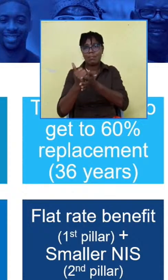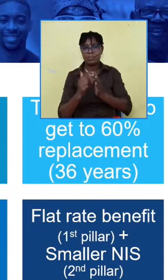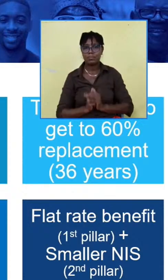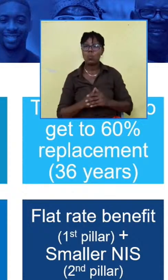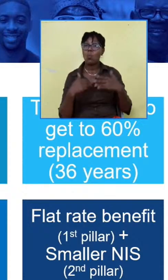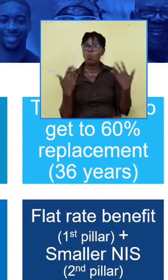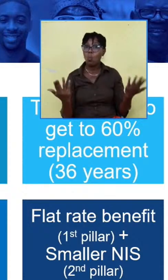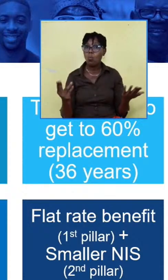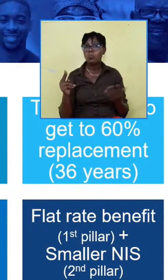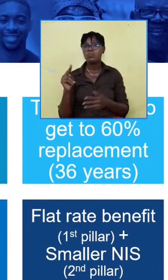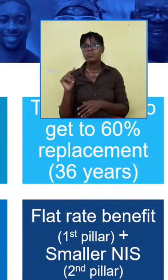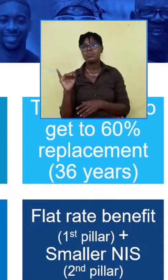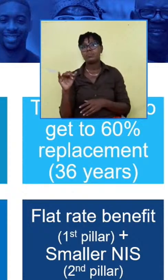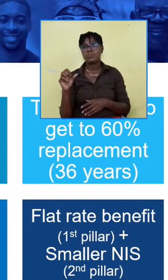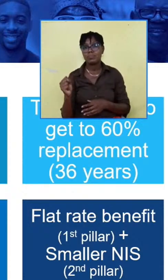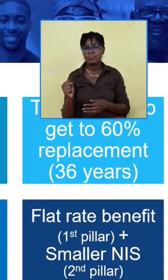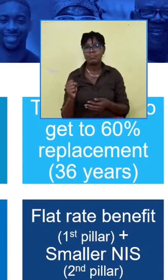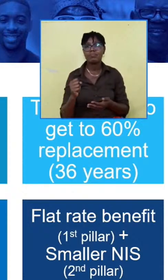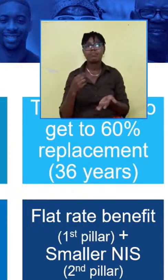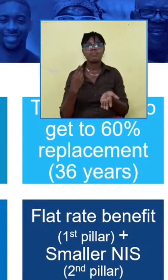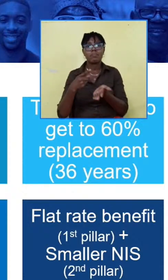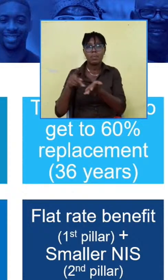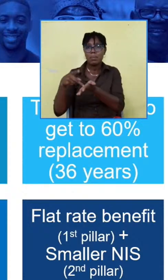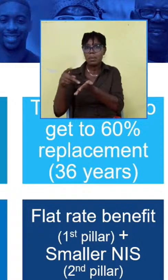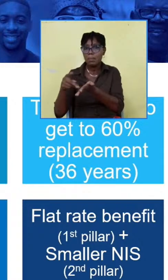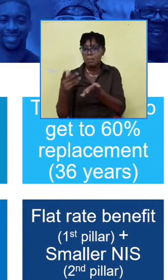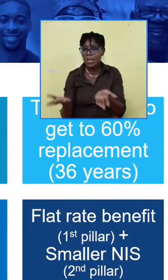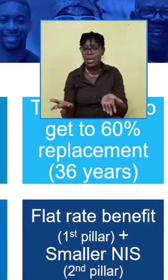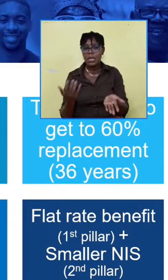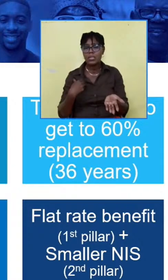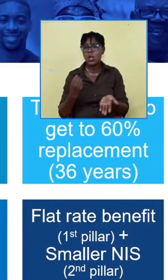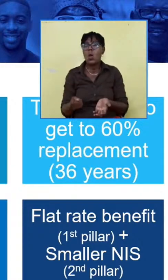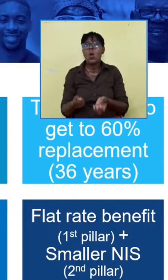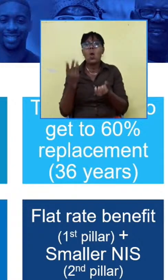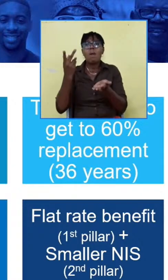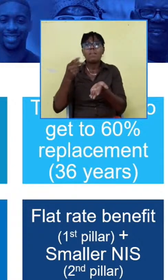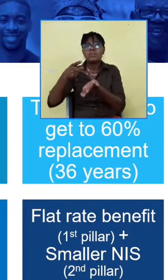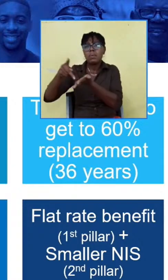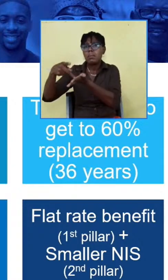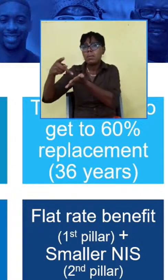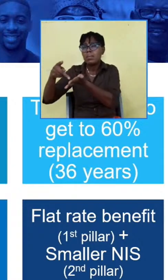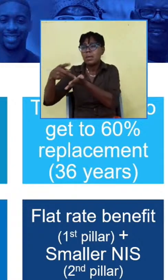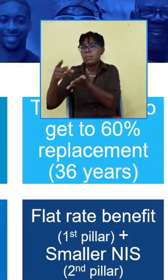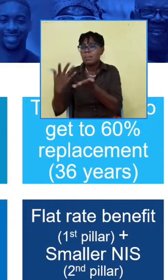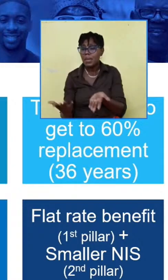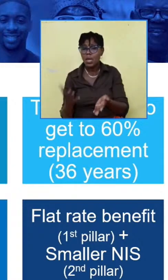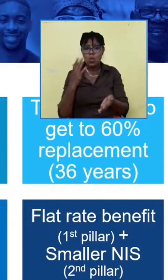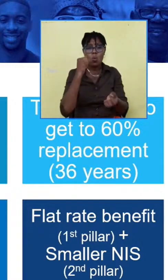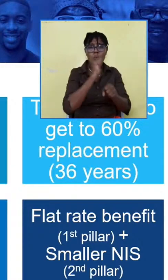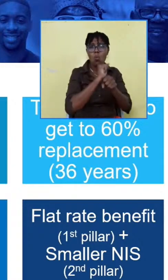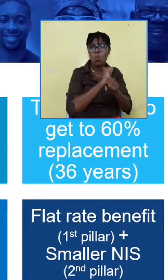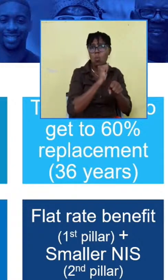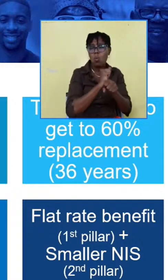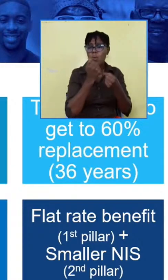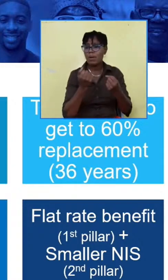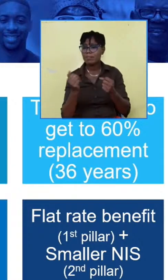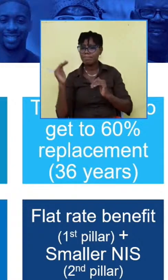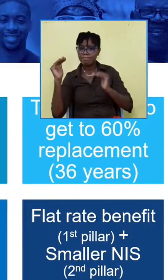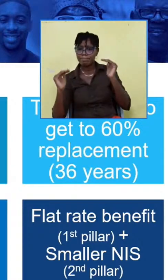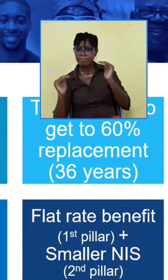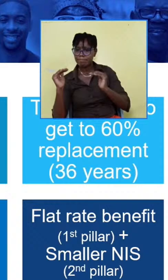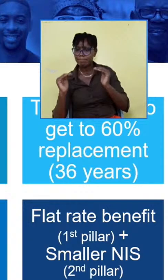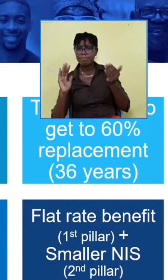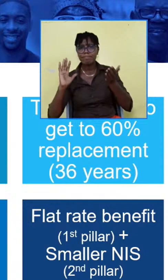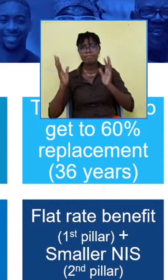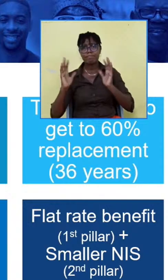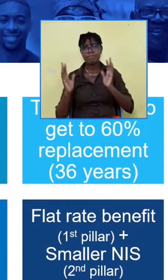based on their earnings, they get a pension that's linked to the number of contributions they made and their earnings. So together, those two